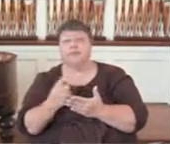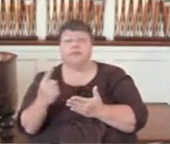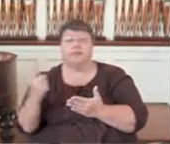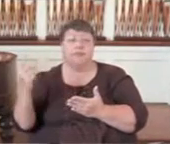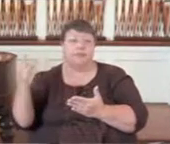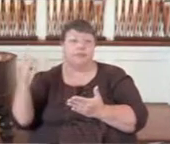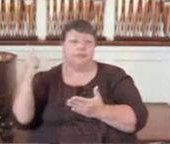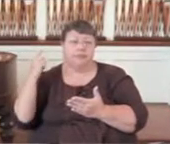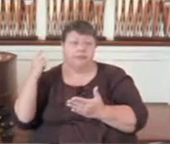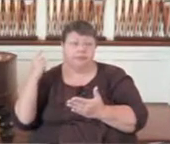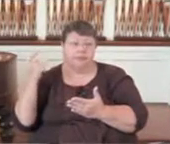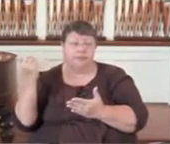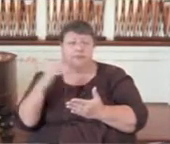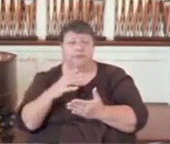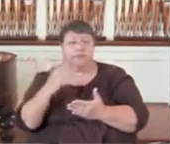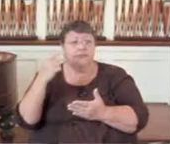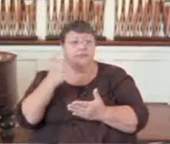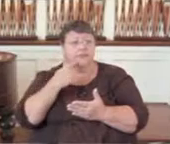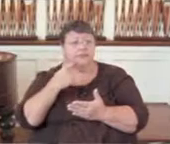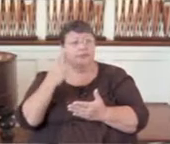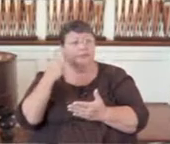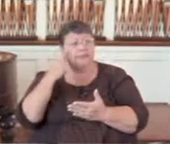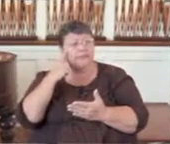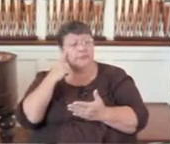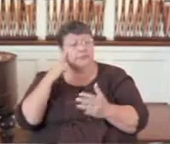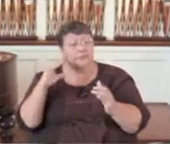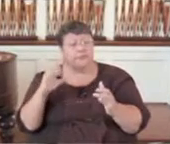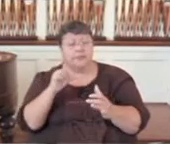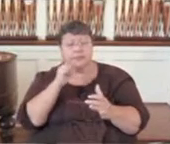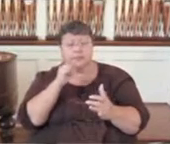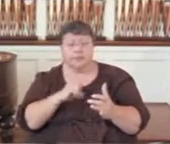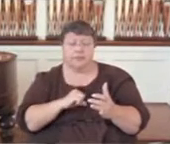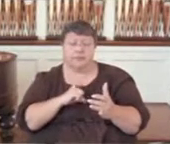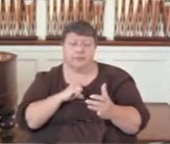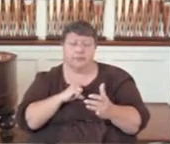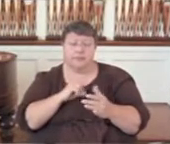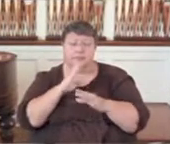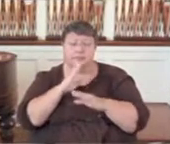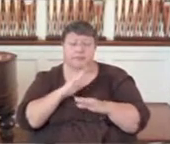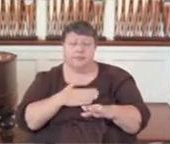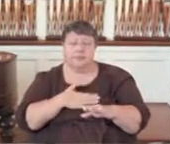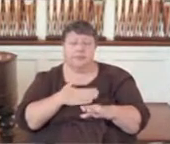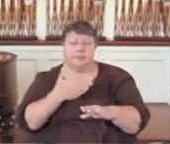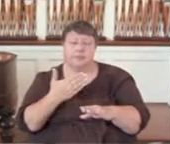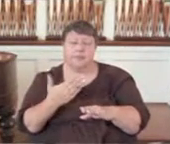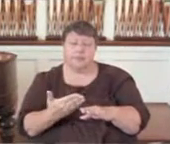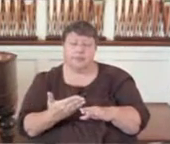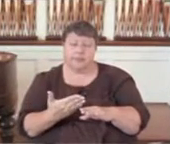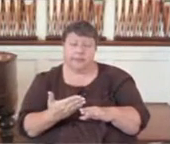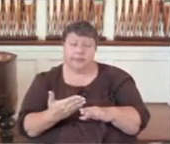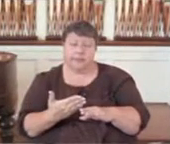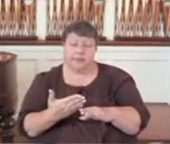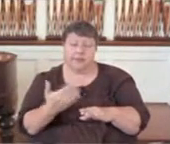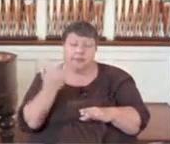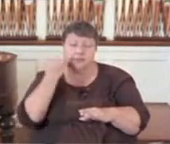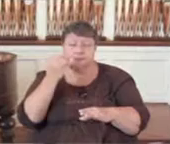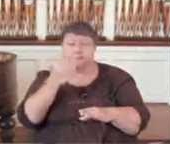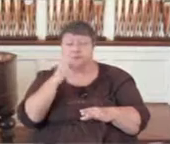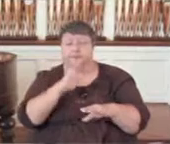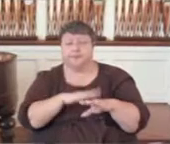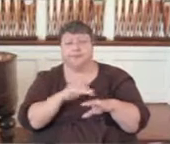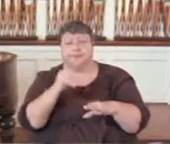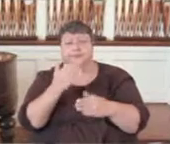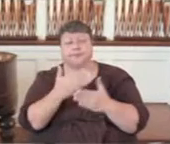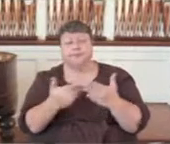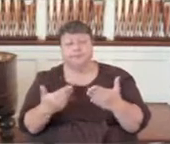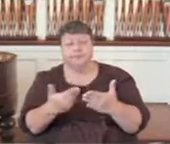If there's anything that we've said or thought or done of which we're not proud, let us in silence confess that. And if God has been calling us to